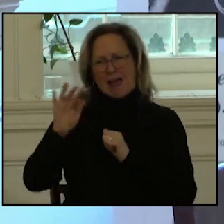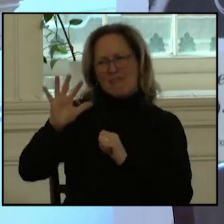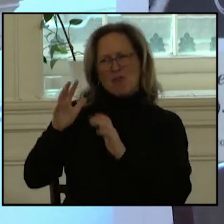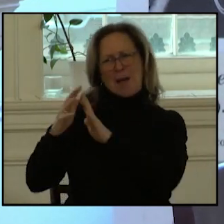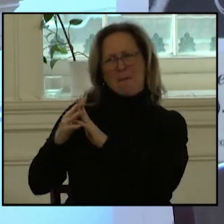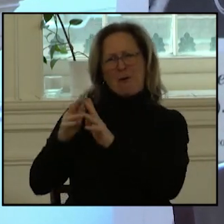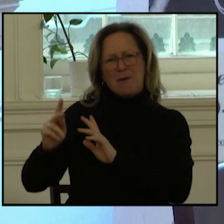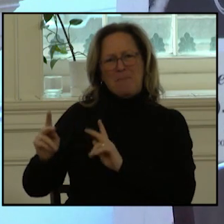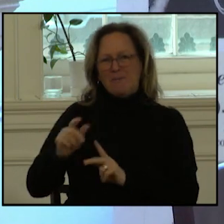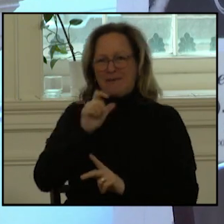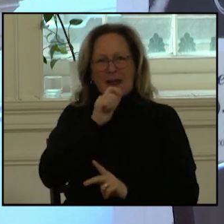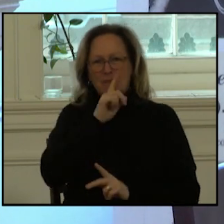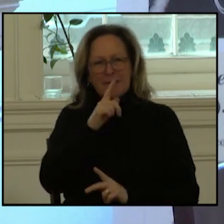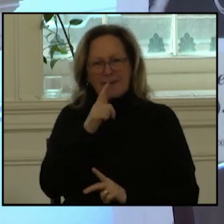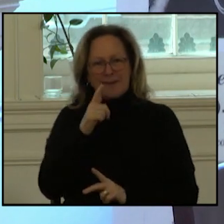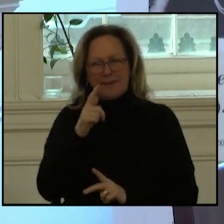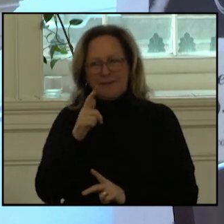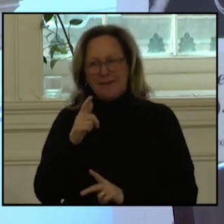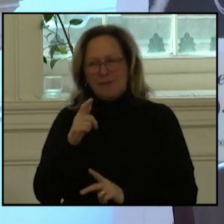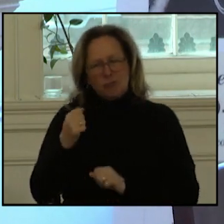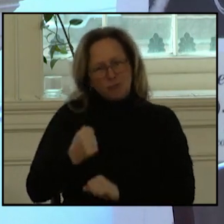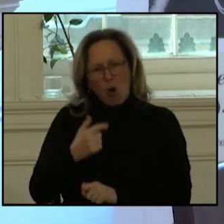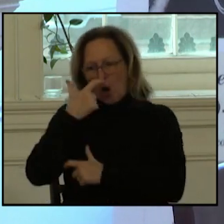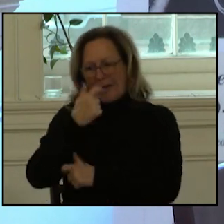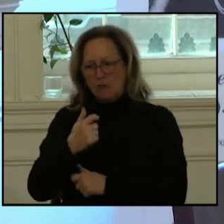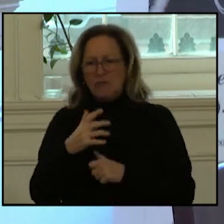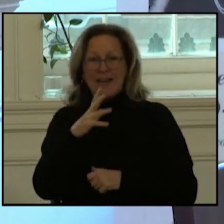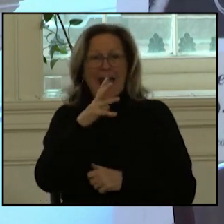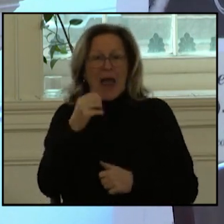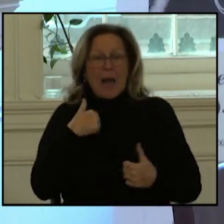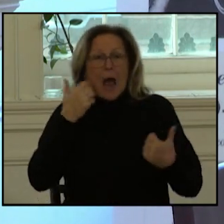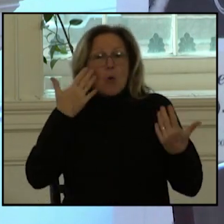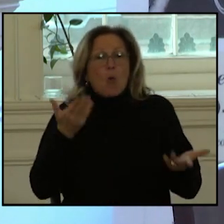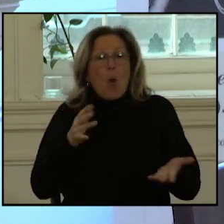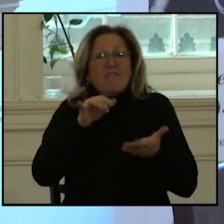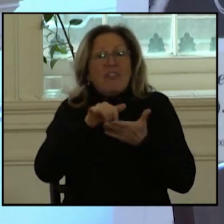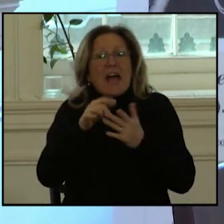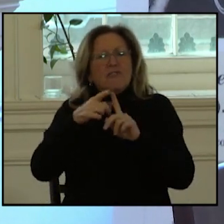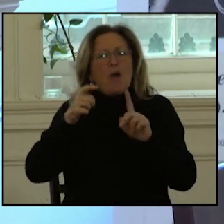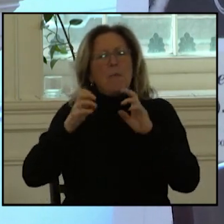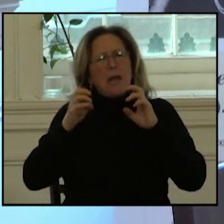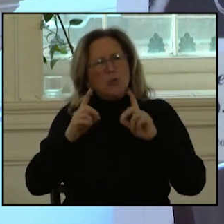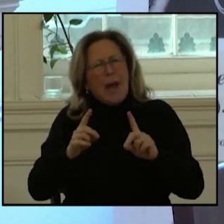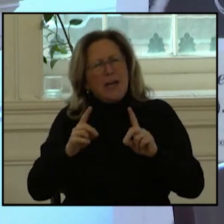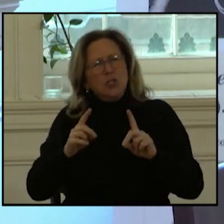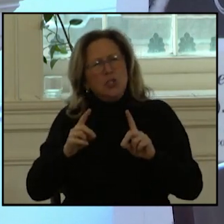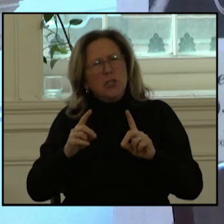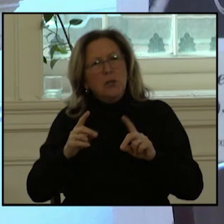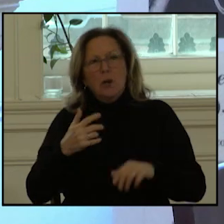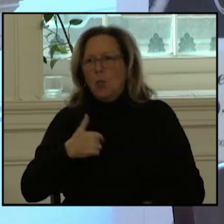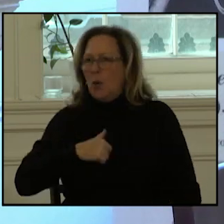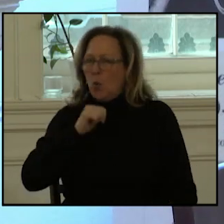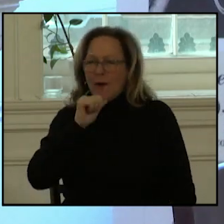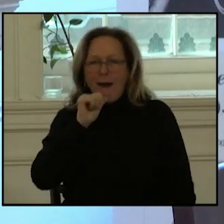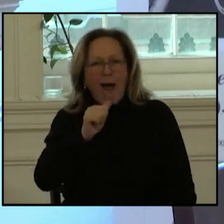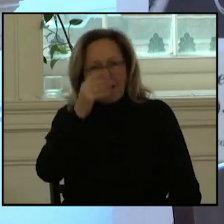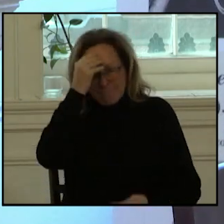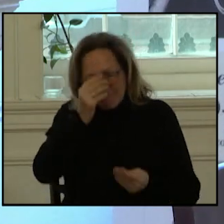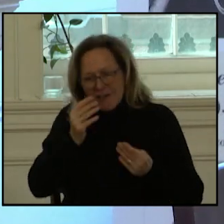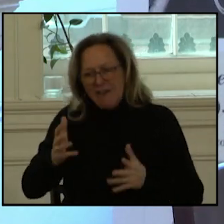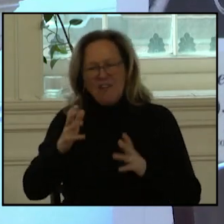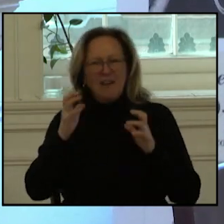which there's something to that. I don't know if it's because how we were educated, we weren't giving a lot of that